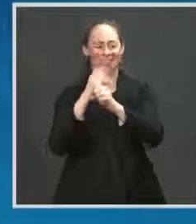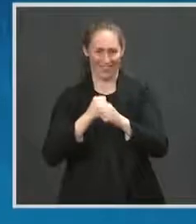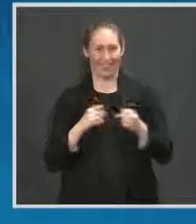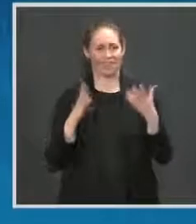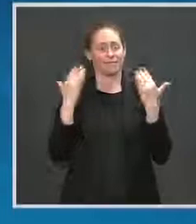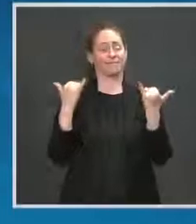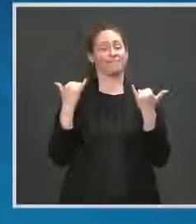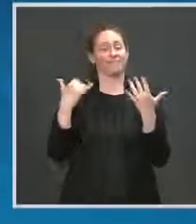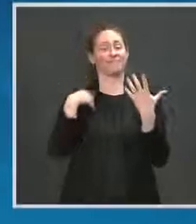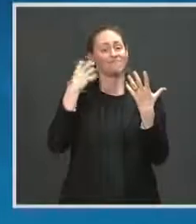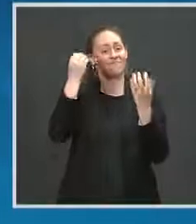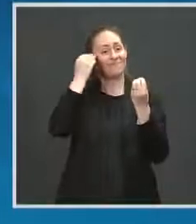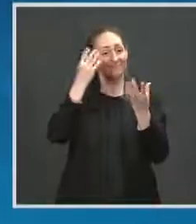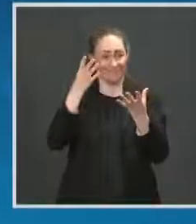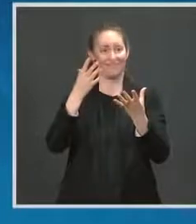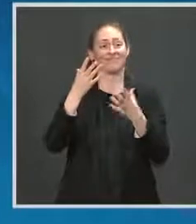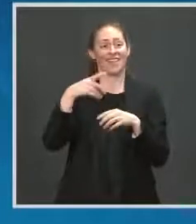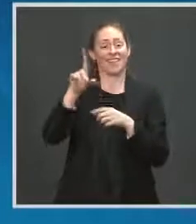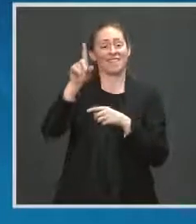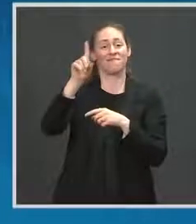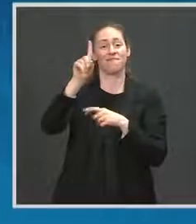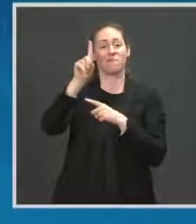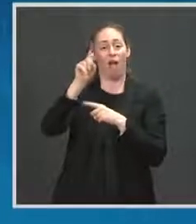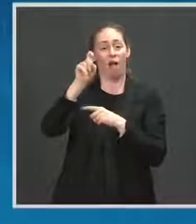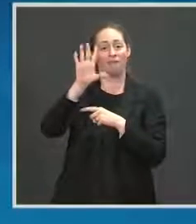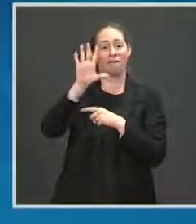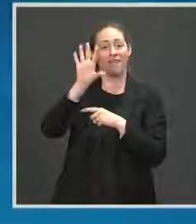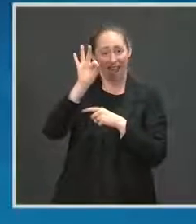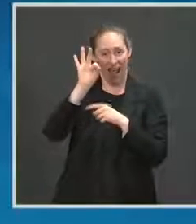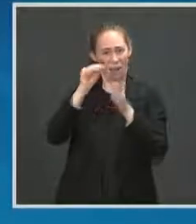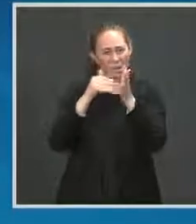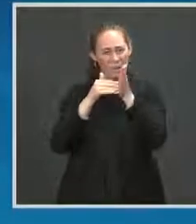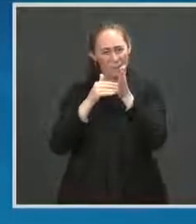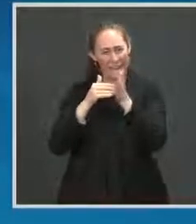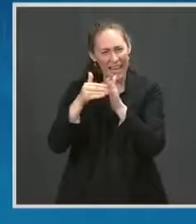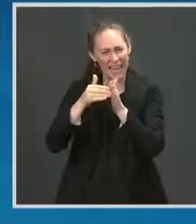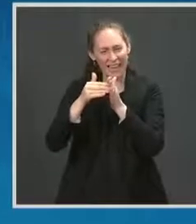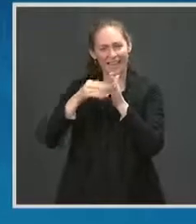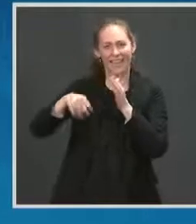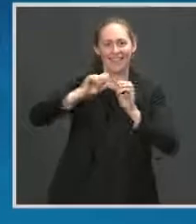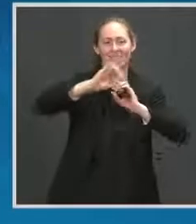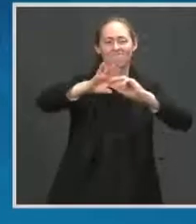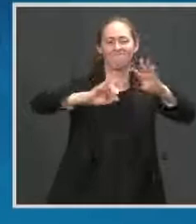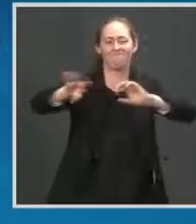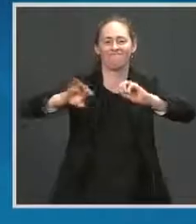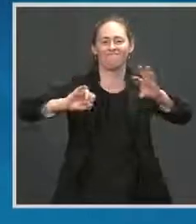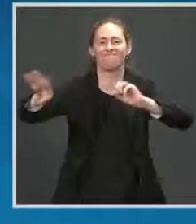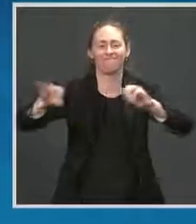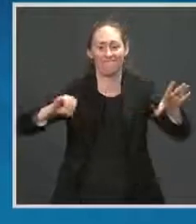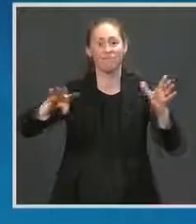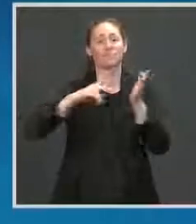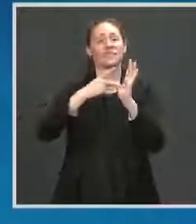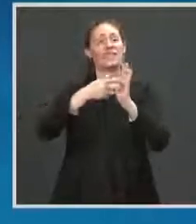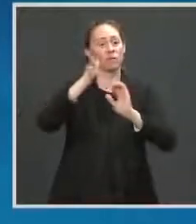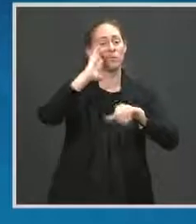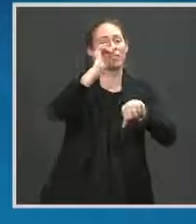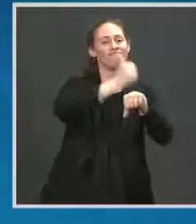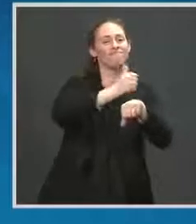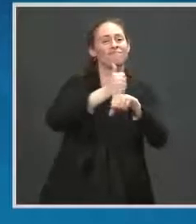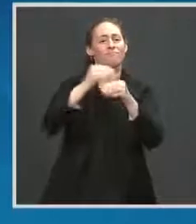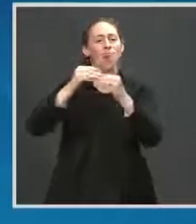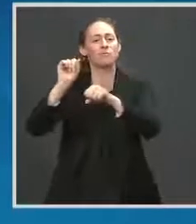159 million have been sent out, and more jobs have been created in the first 2 months of our